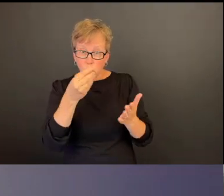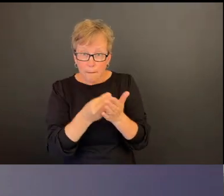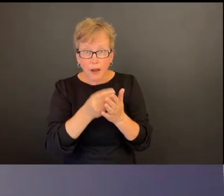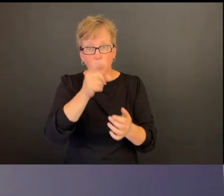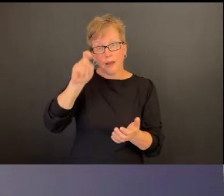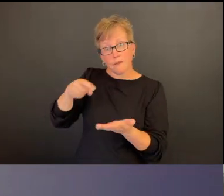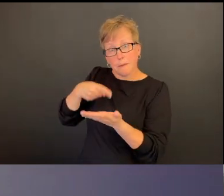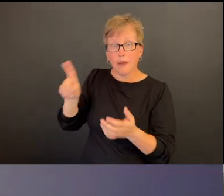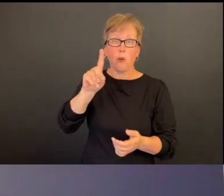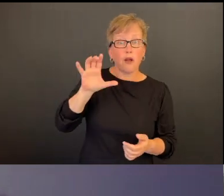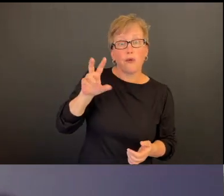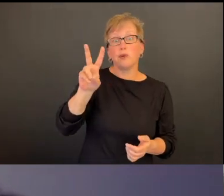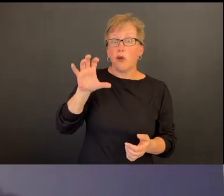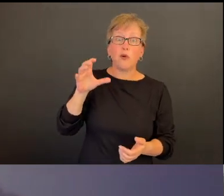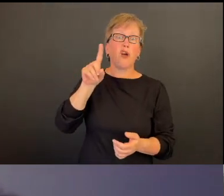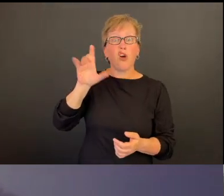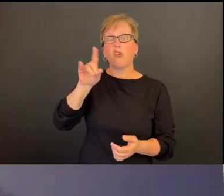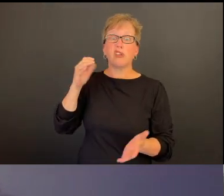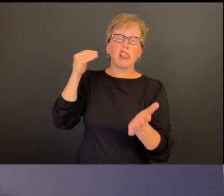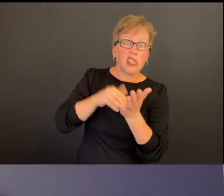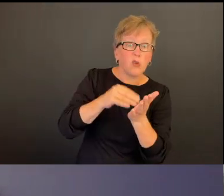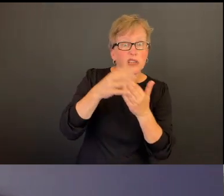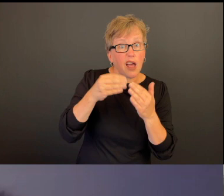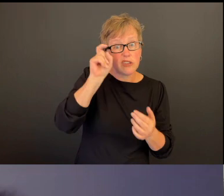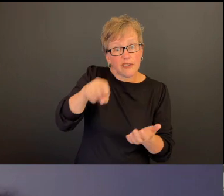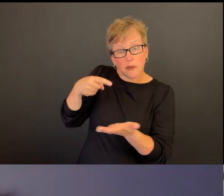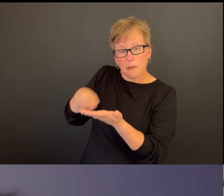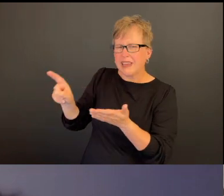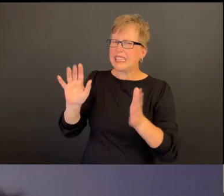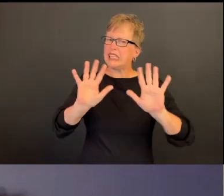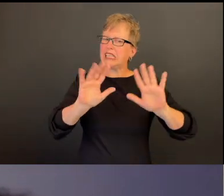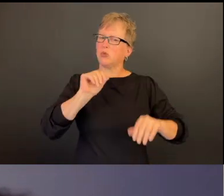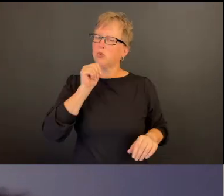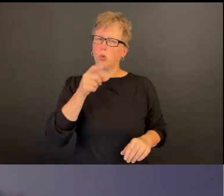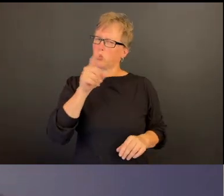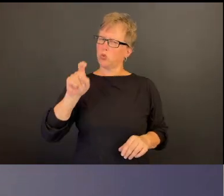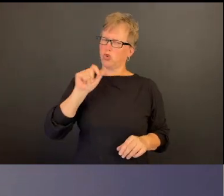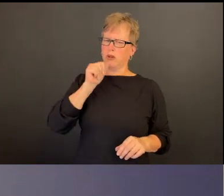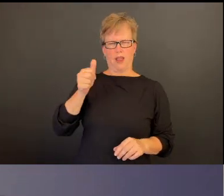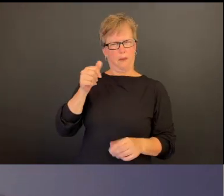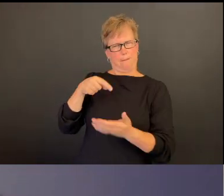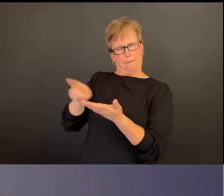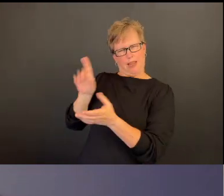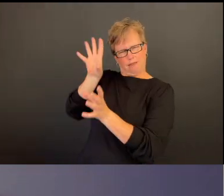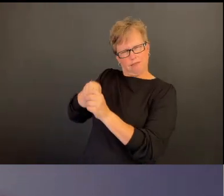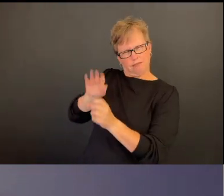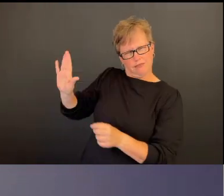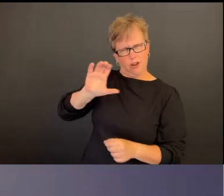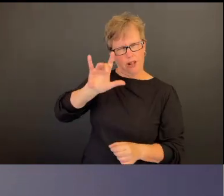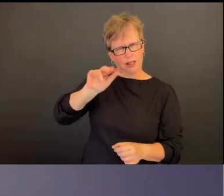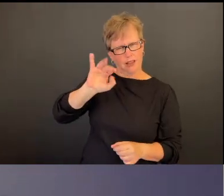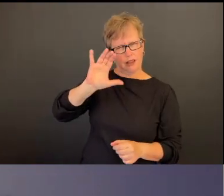of thousands of dollars or even a couple of $100, you shouldn't have to pay for clinical trials.